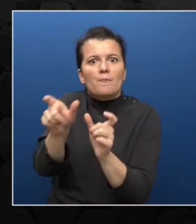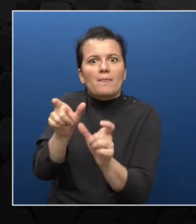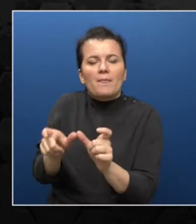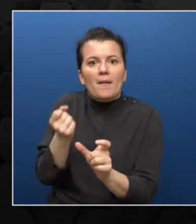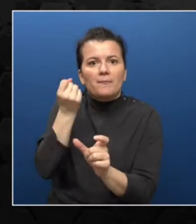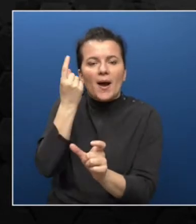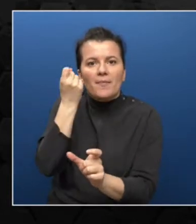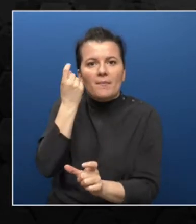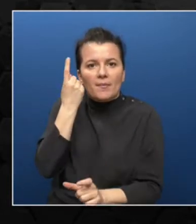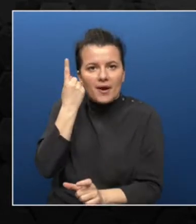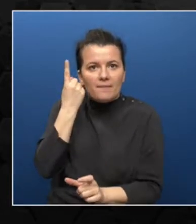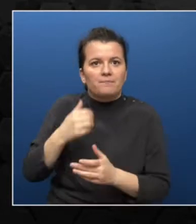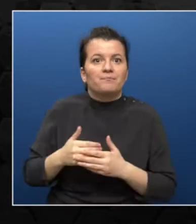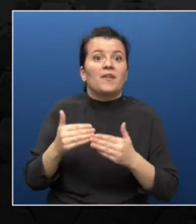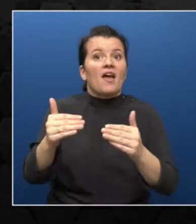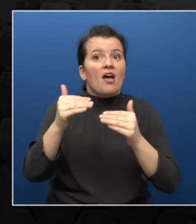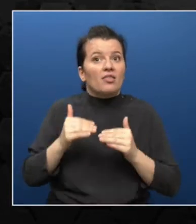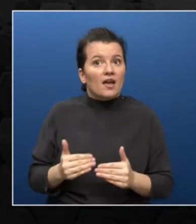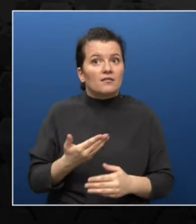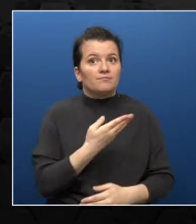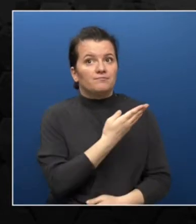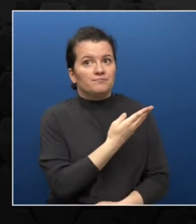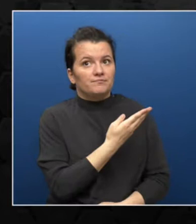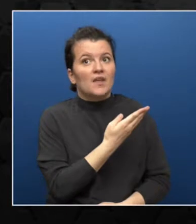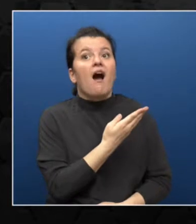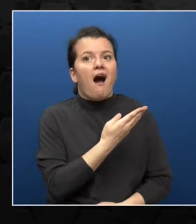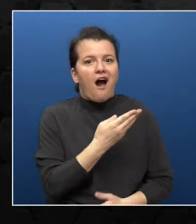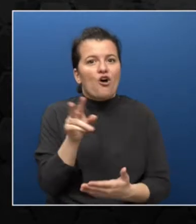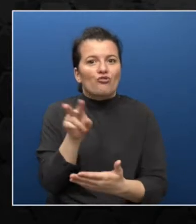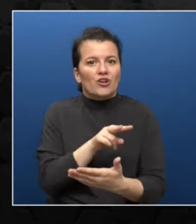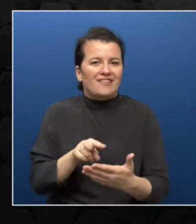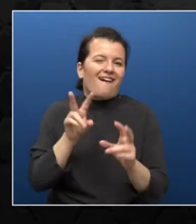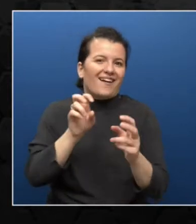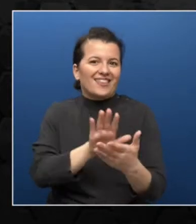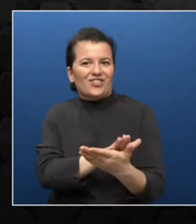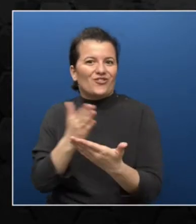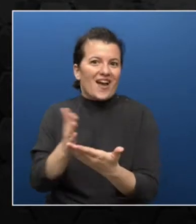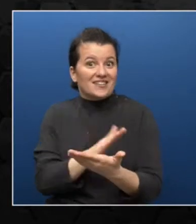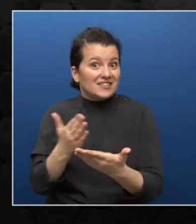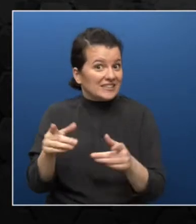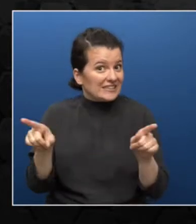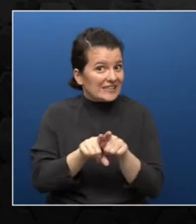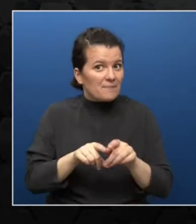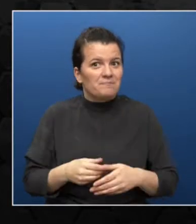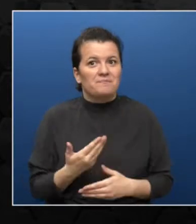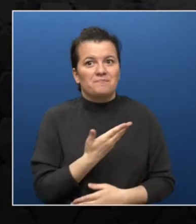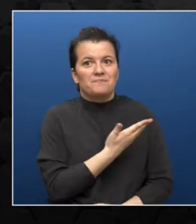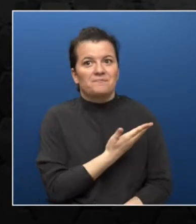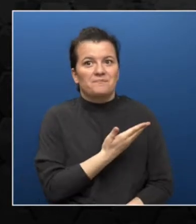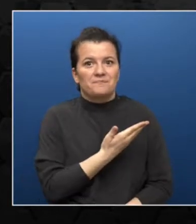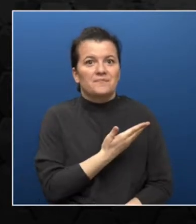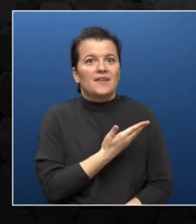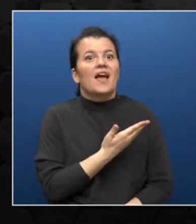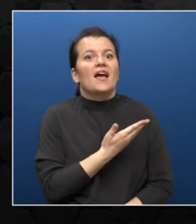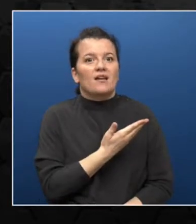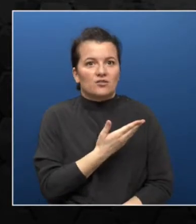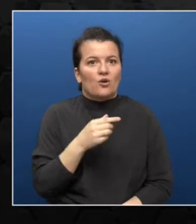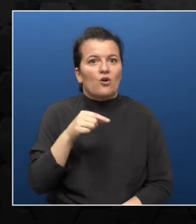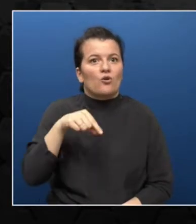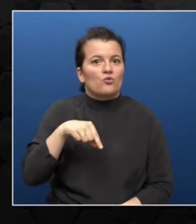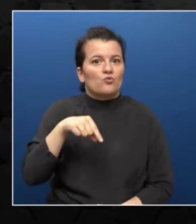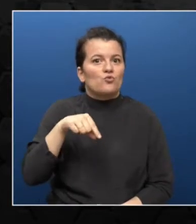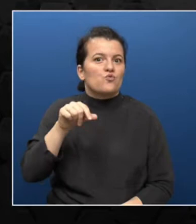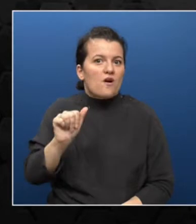a translator and a Q&A maker that can also help you build a question and answer service for your